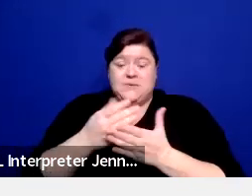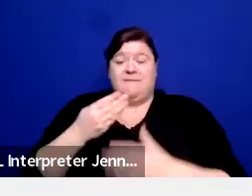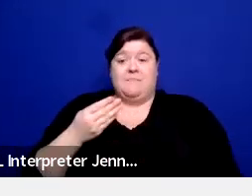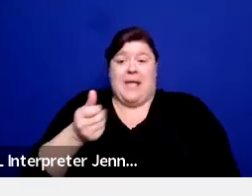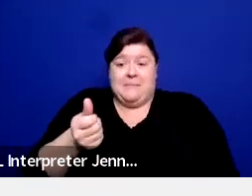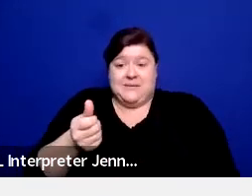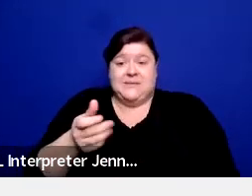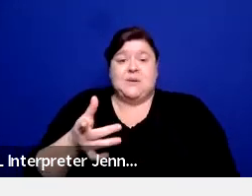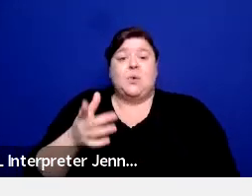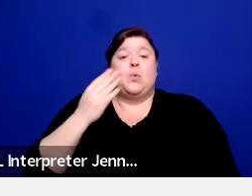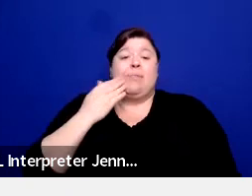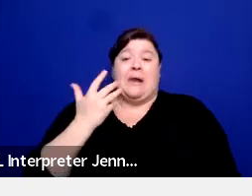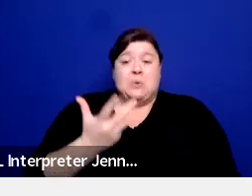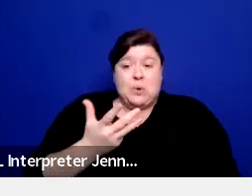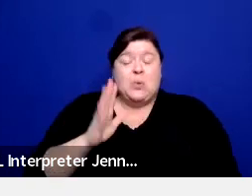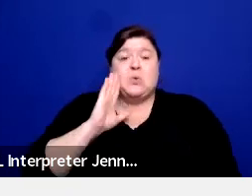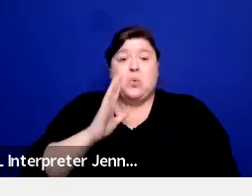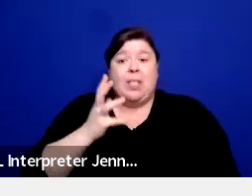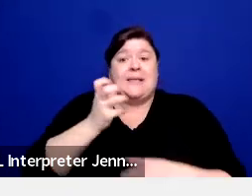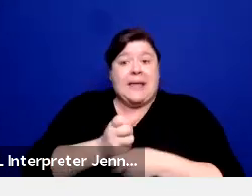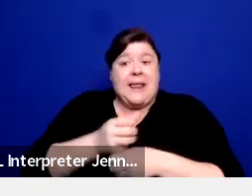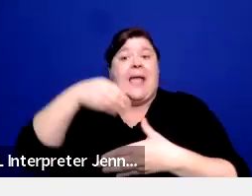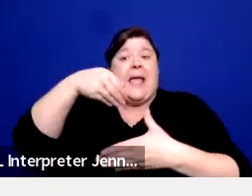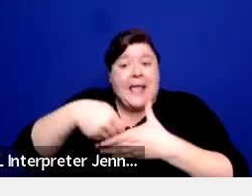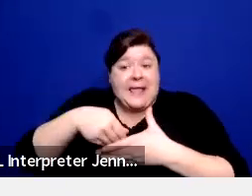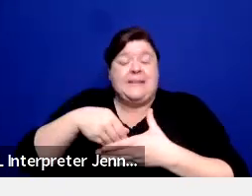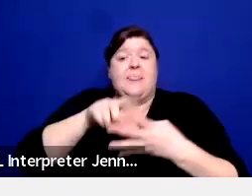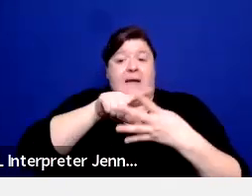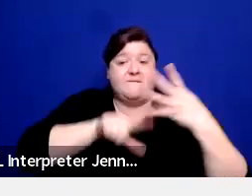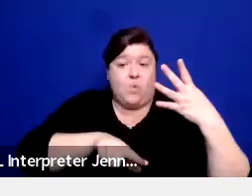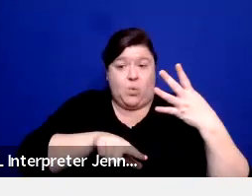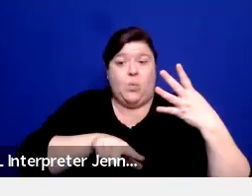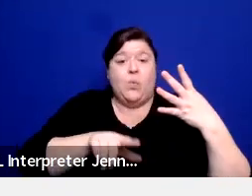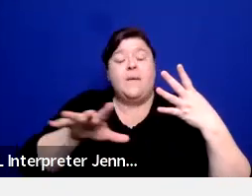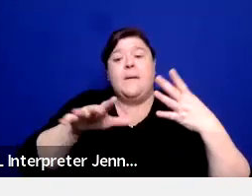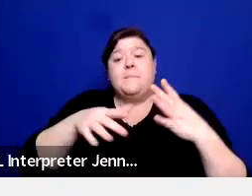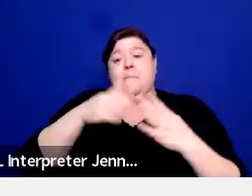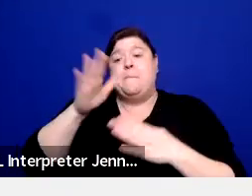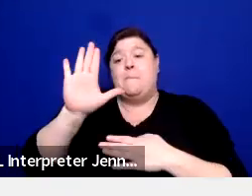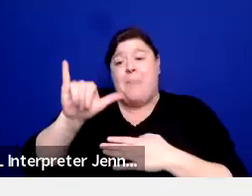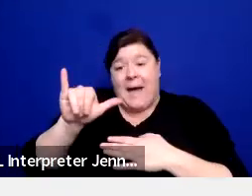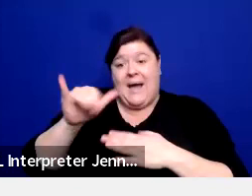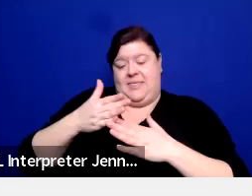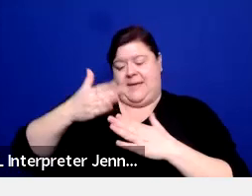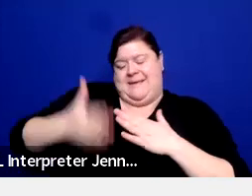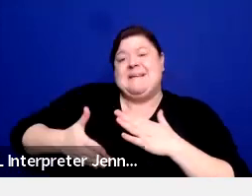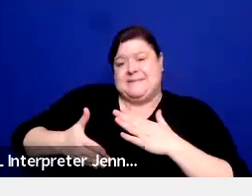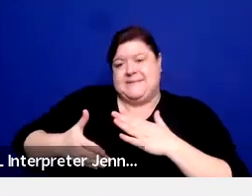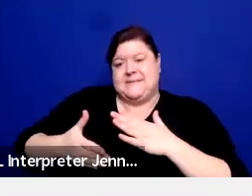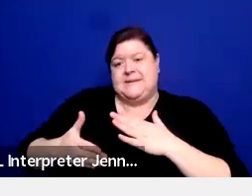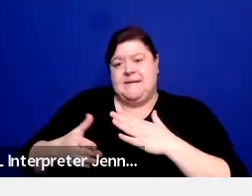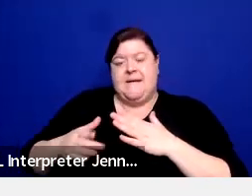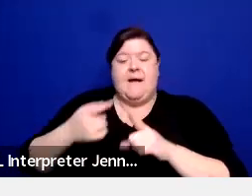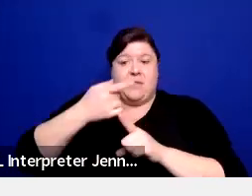saying that you will receive it in that month period. So you will receive it by the end of the month. As we send